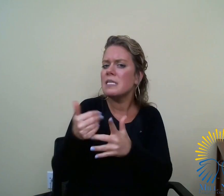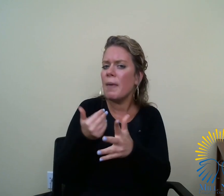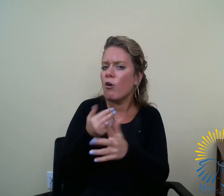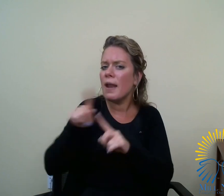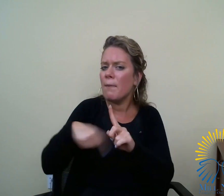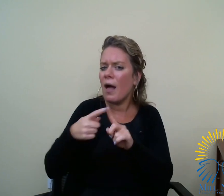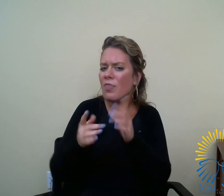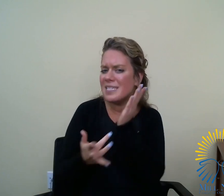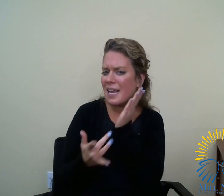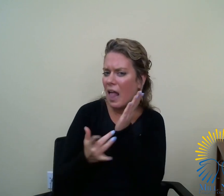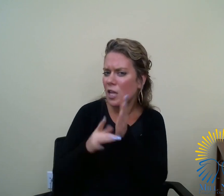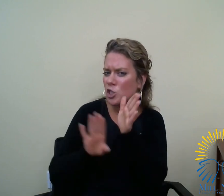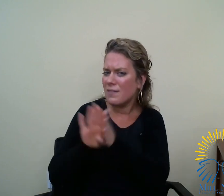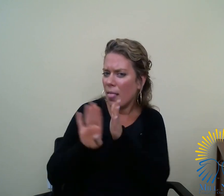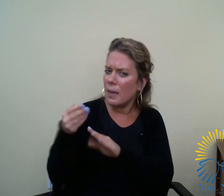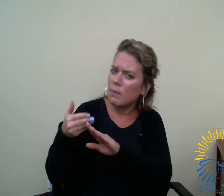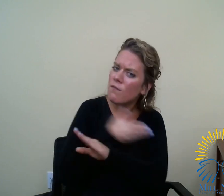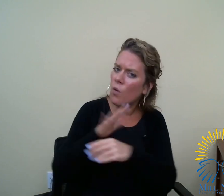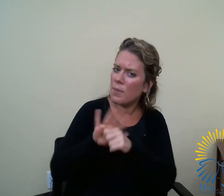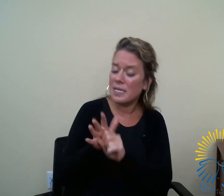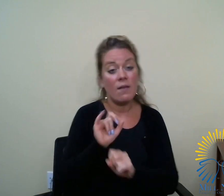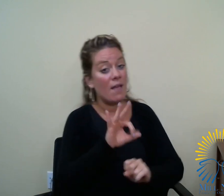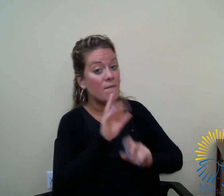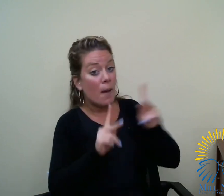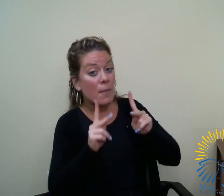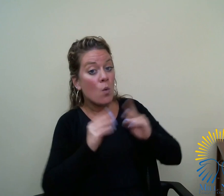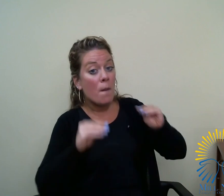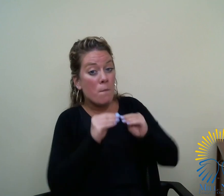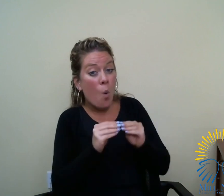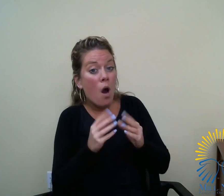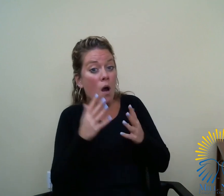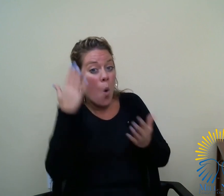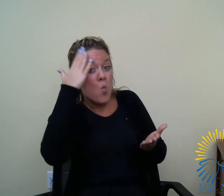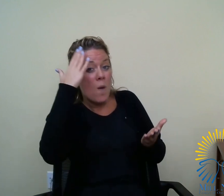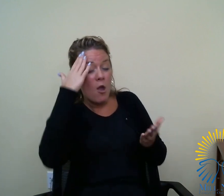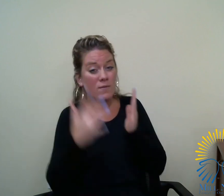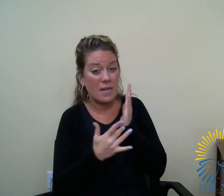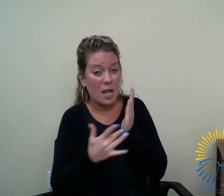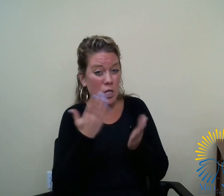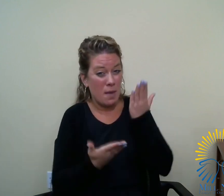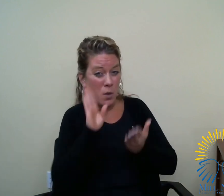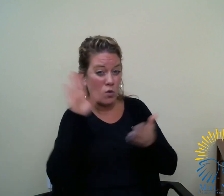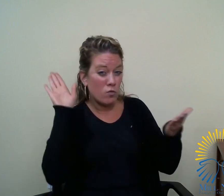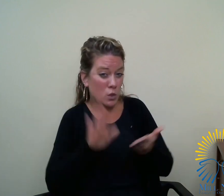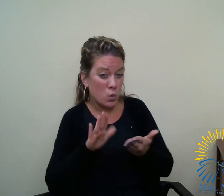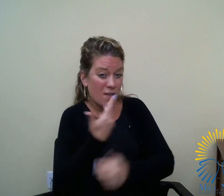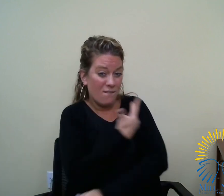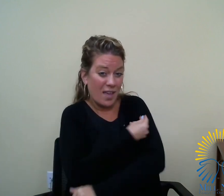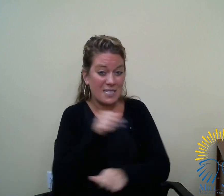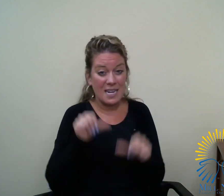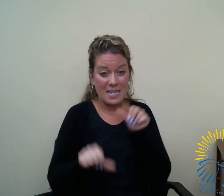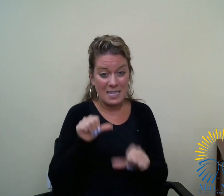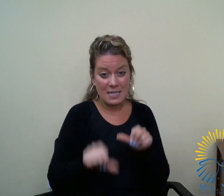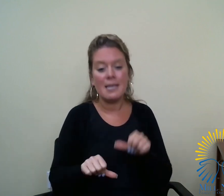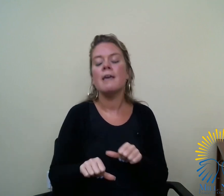pandemic? If the public was more aware of these technologies, would it have reduced vaccine hesitancy? This